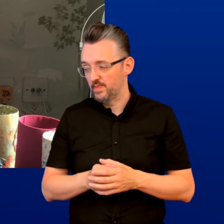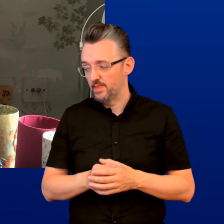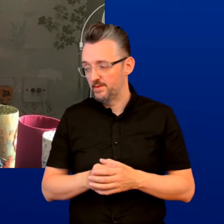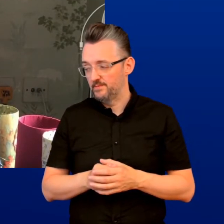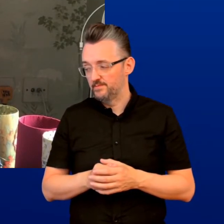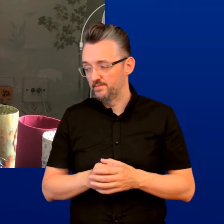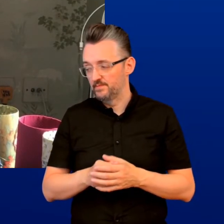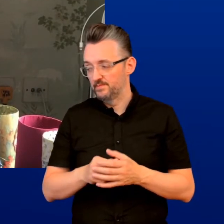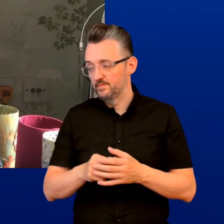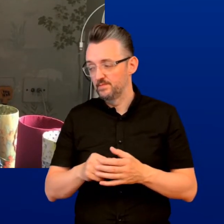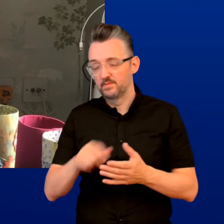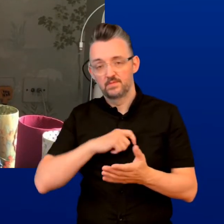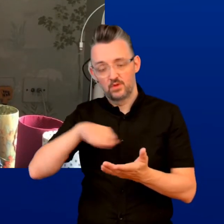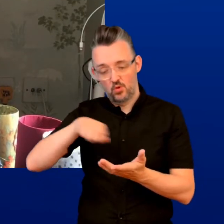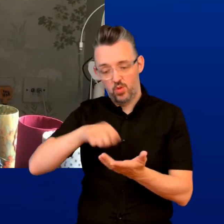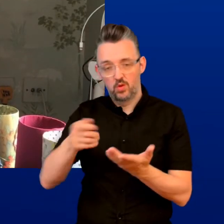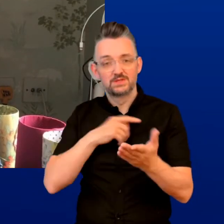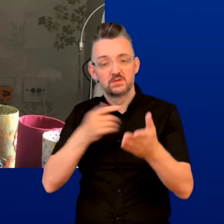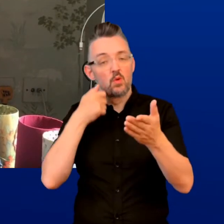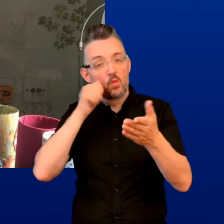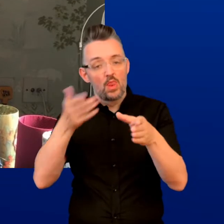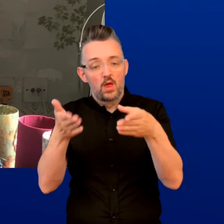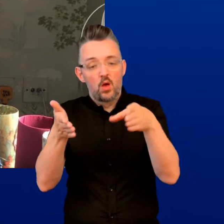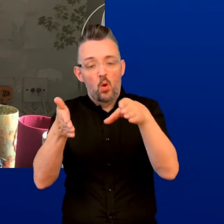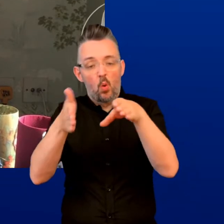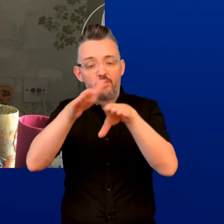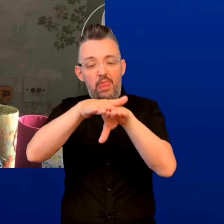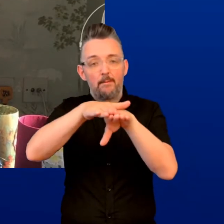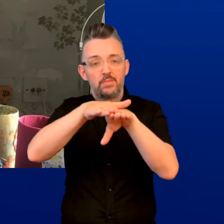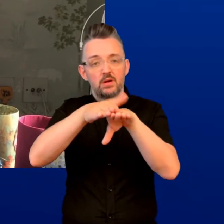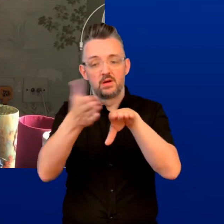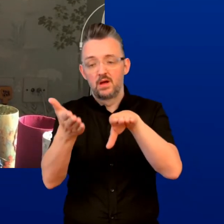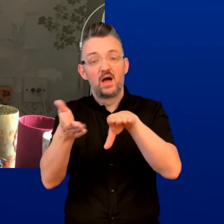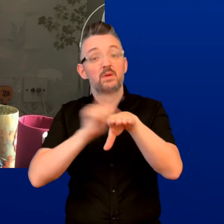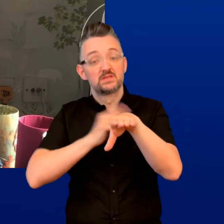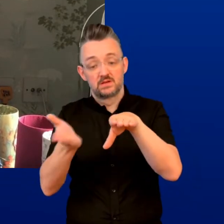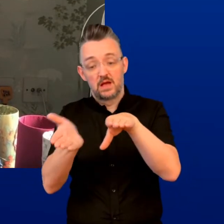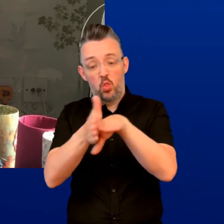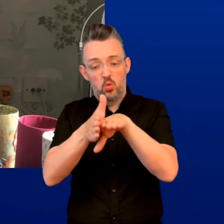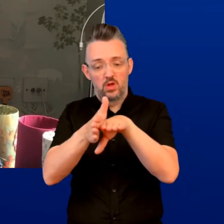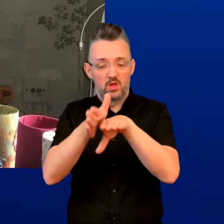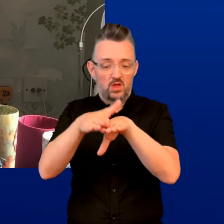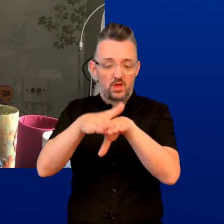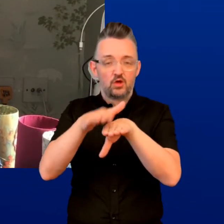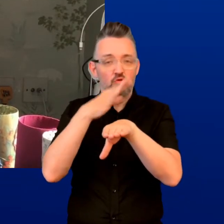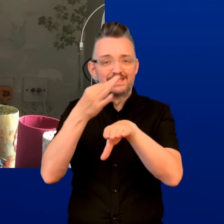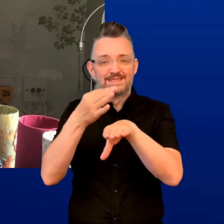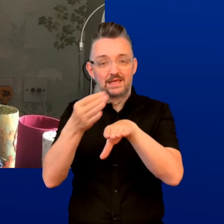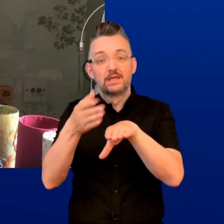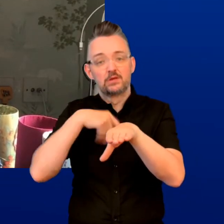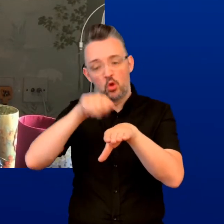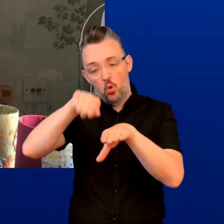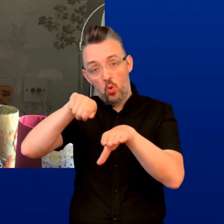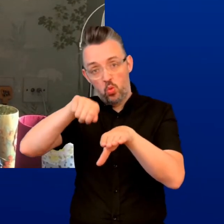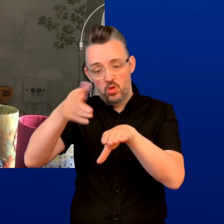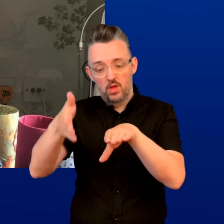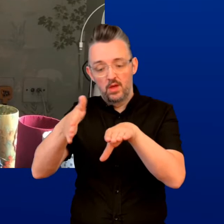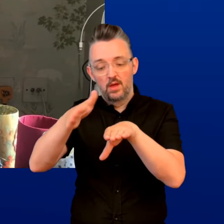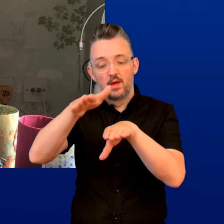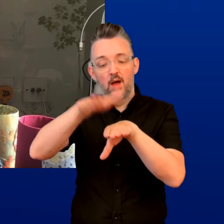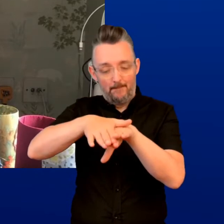to go over the top, see where you're overlapping it. Then you glue the glue stick again.